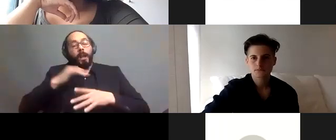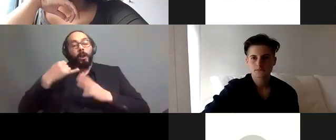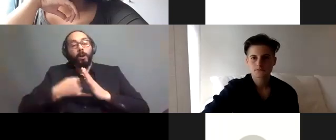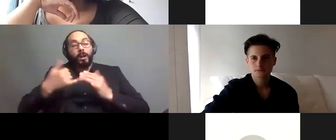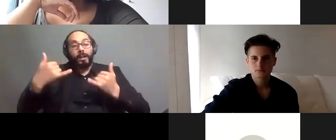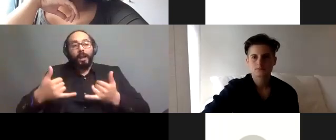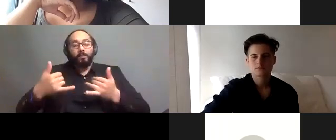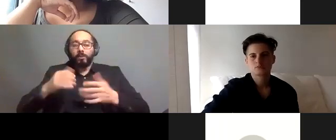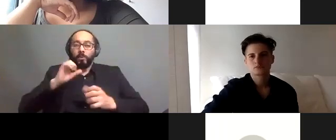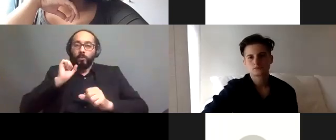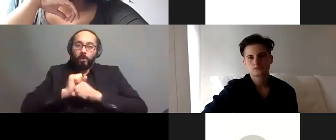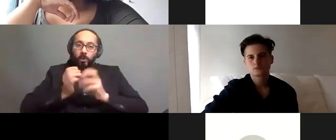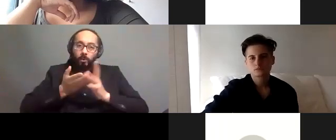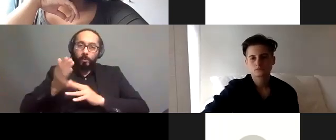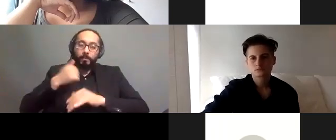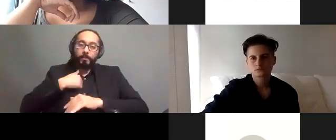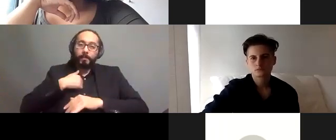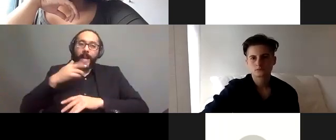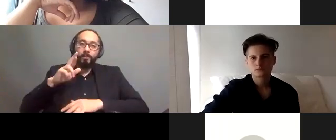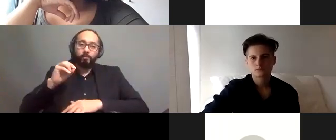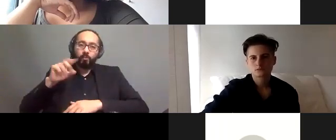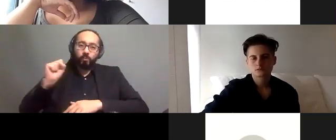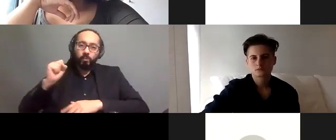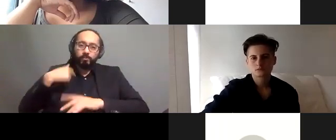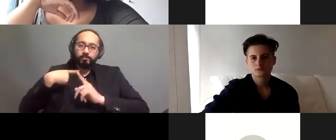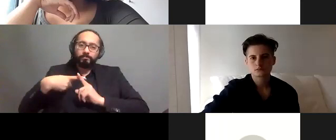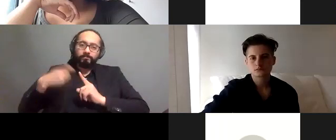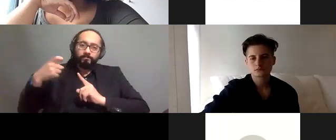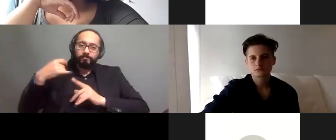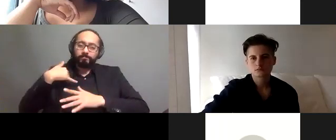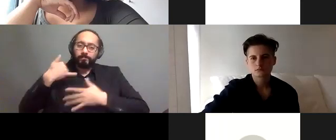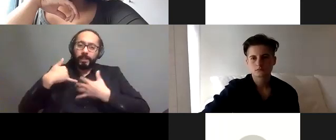healing, as well as helping others through their healing.